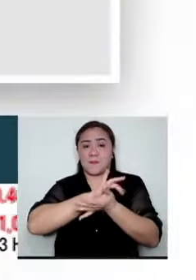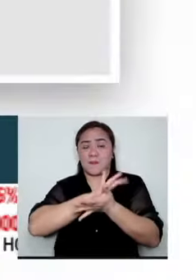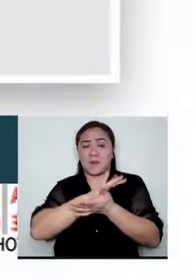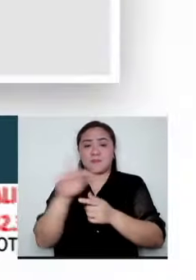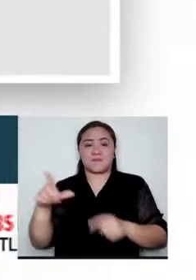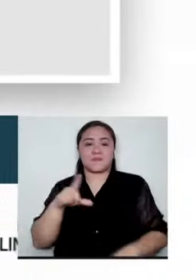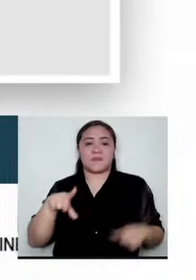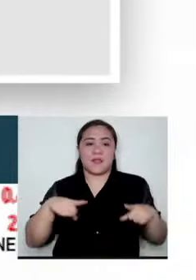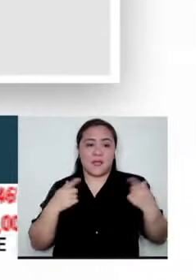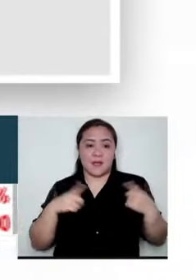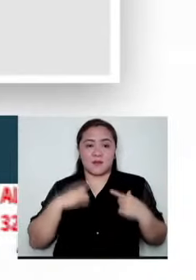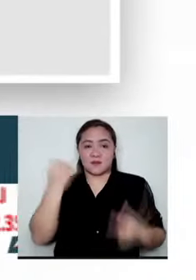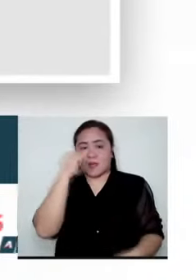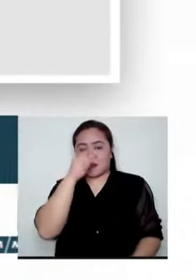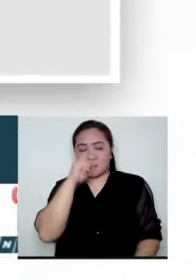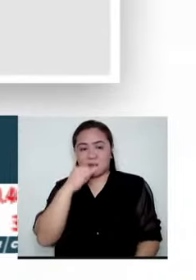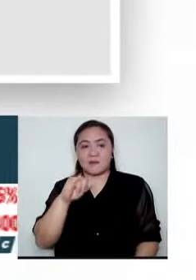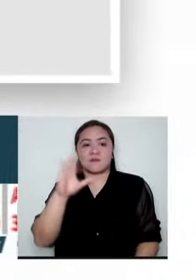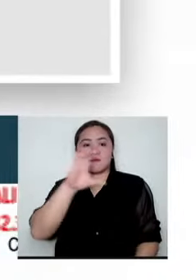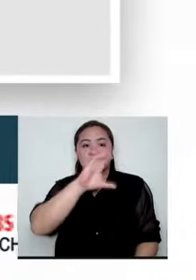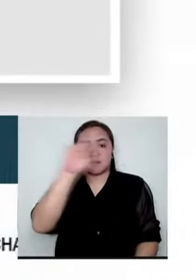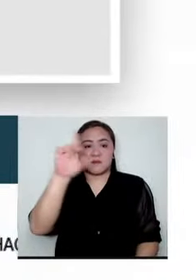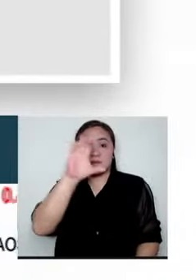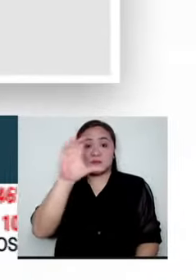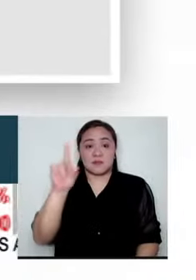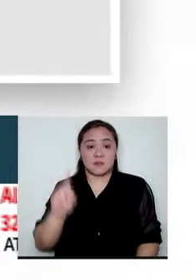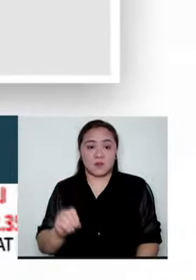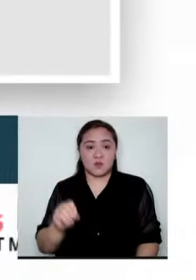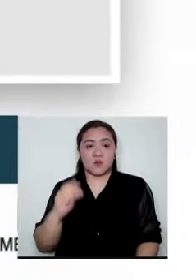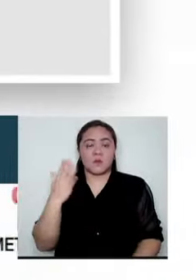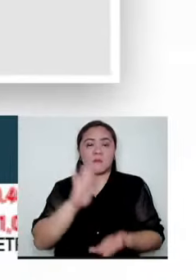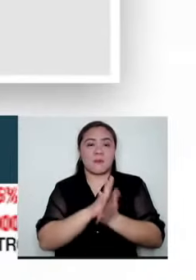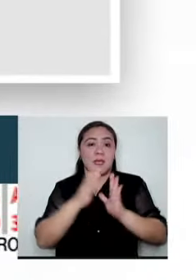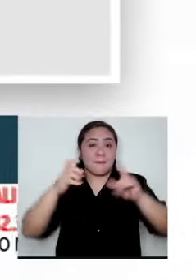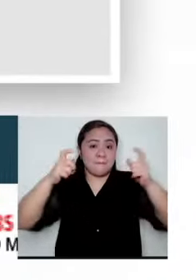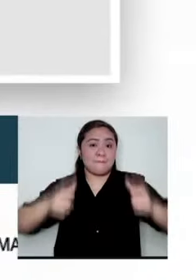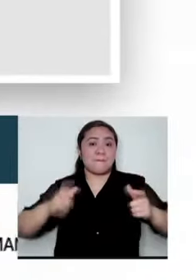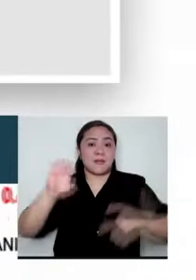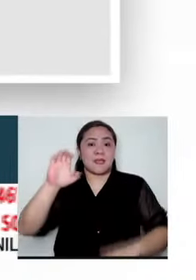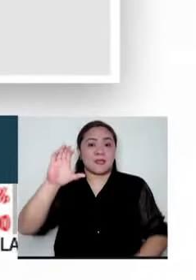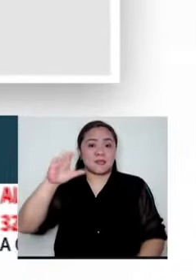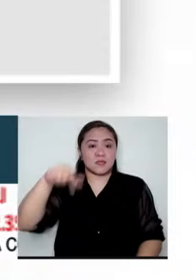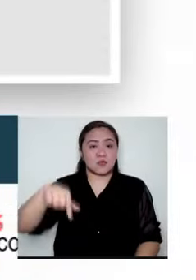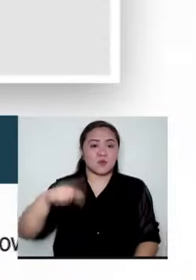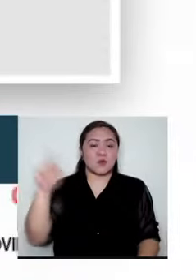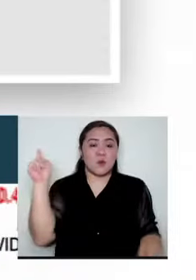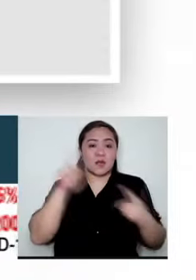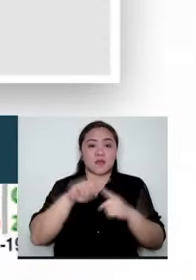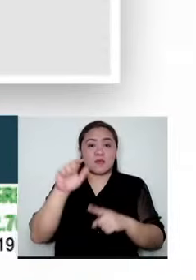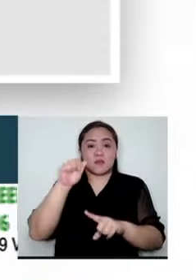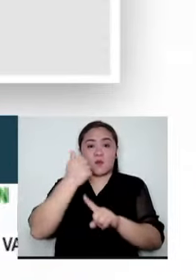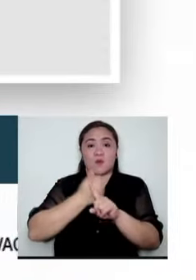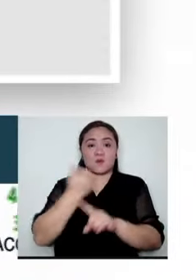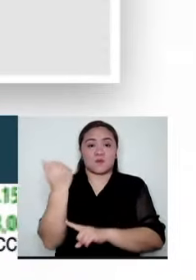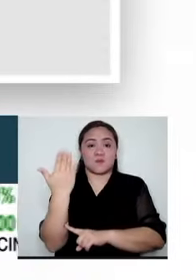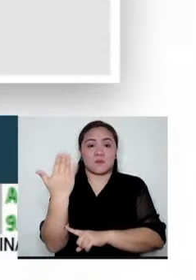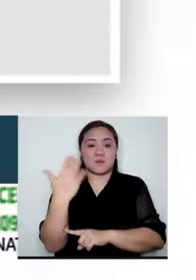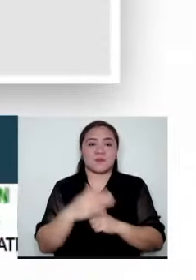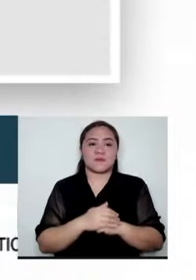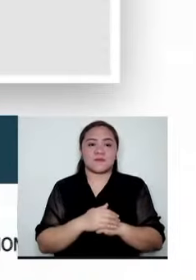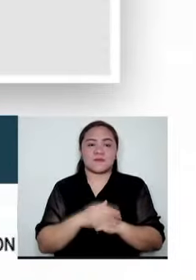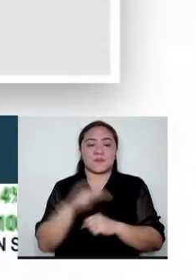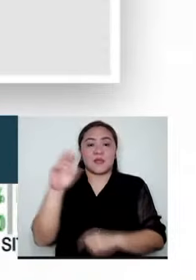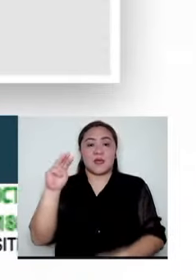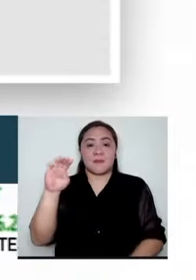Laguna, Iloilo City, and Cagayan de Oro were placed under enhanced community quarantine until August 15th. A modified